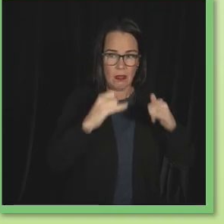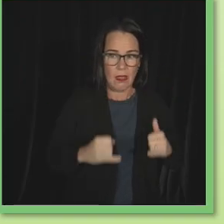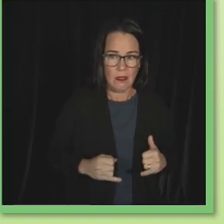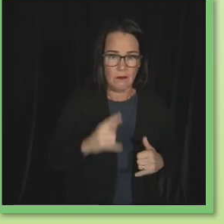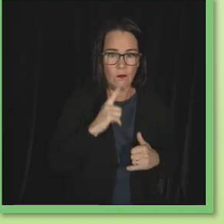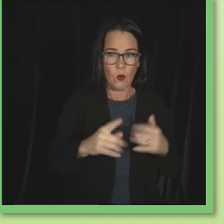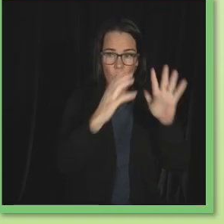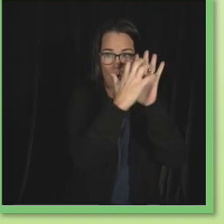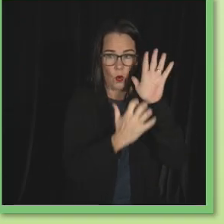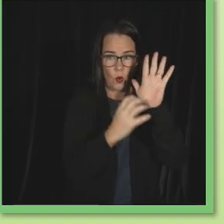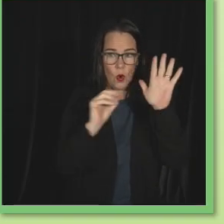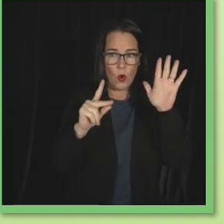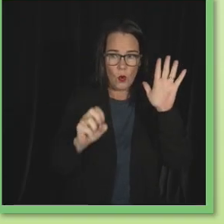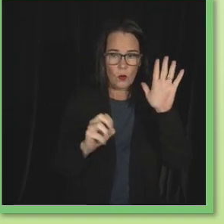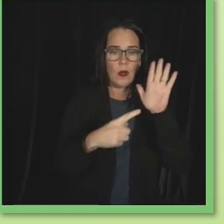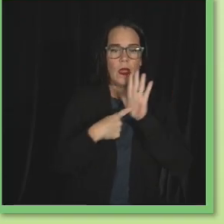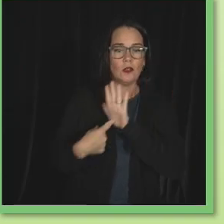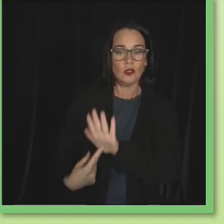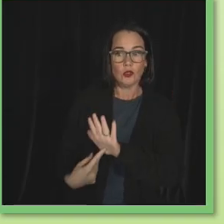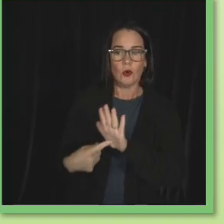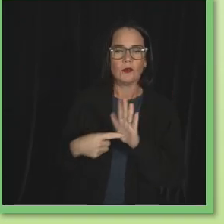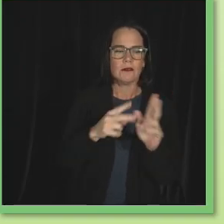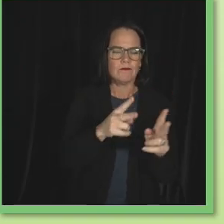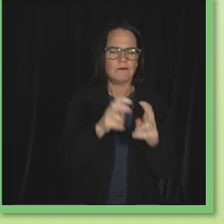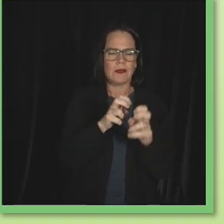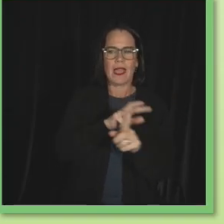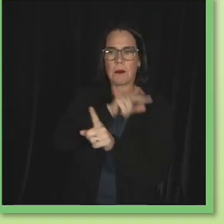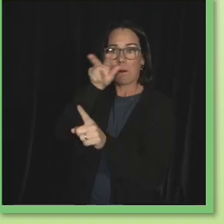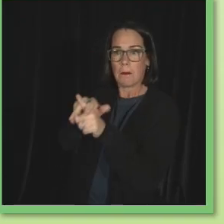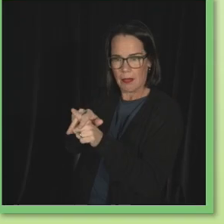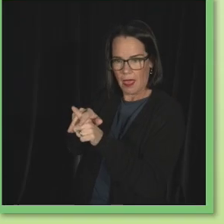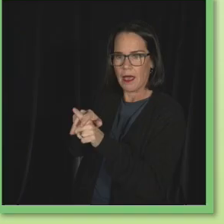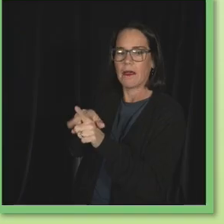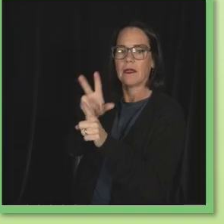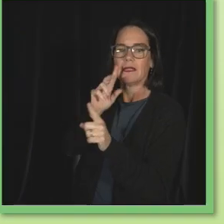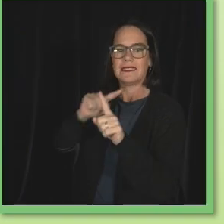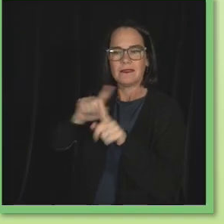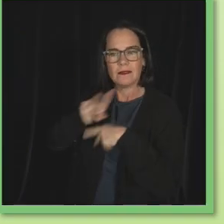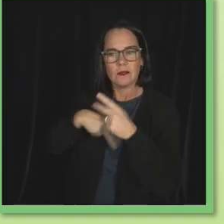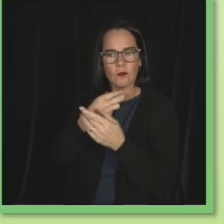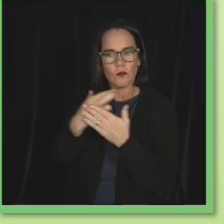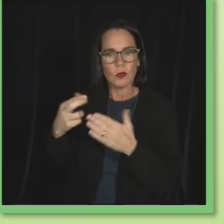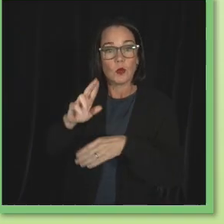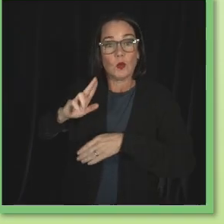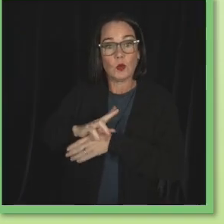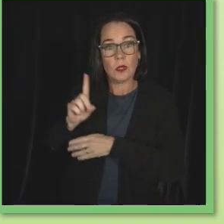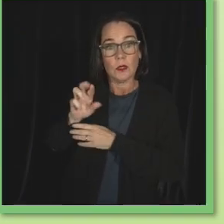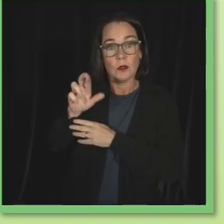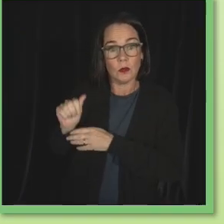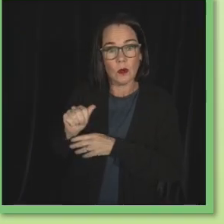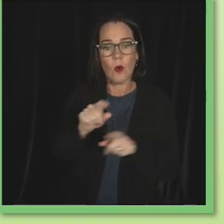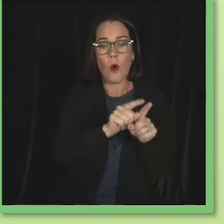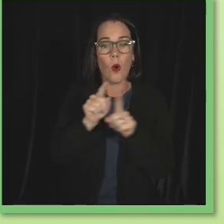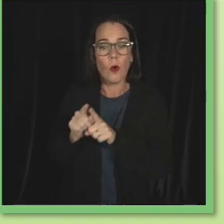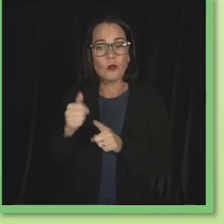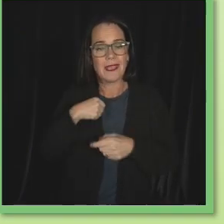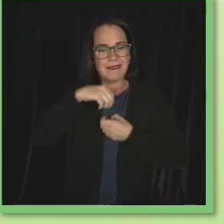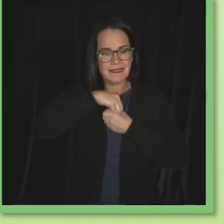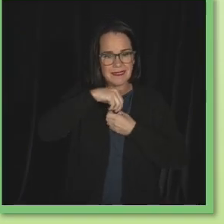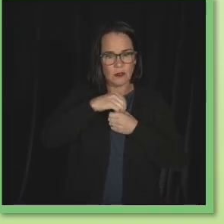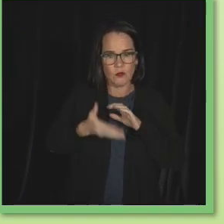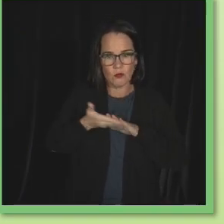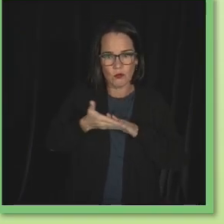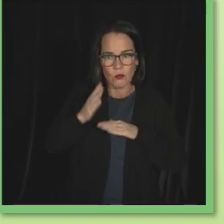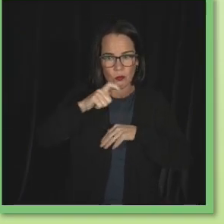goal is to expose and allocate resources via DRA, also to act as a container runtime plugin via NRI, Node